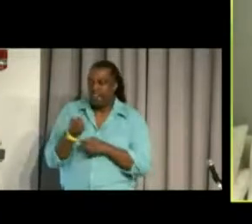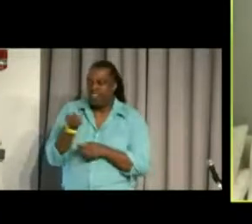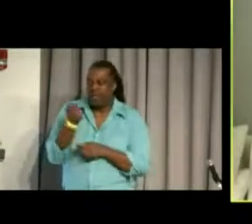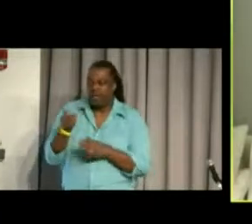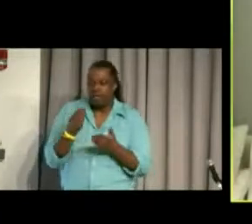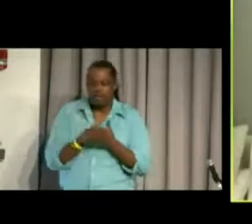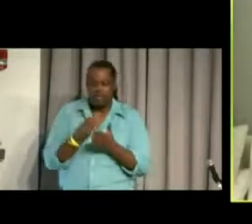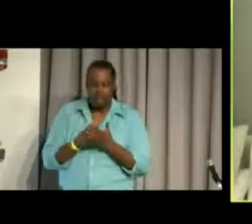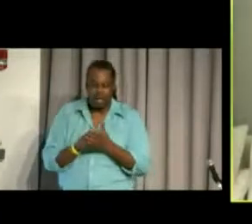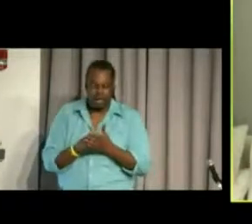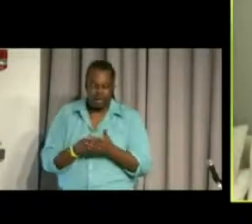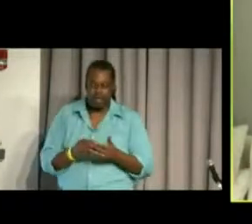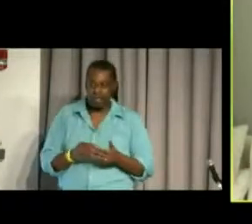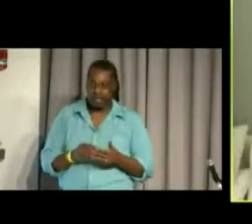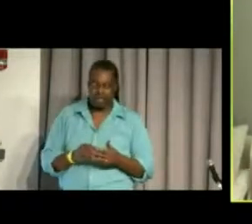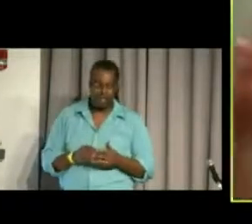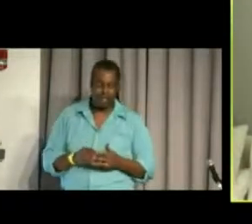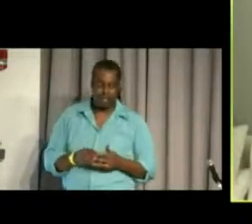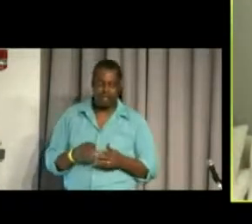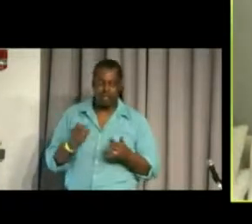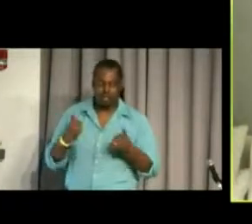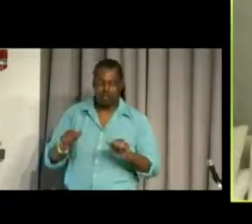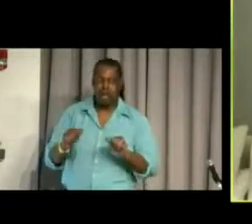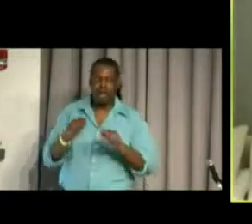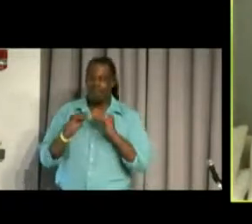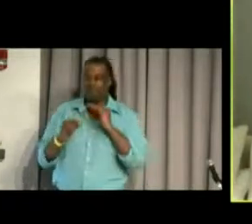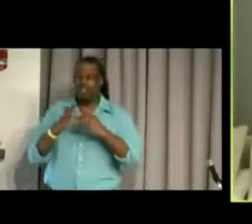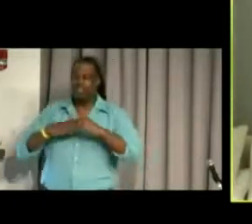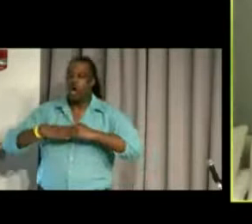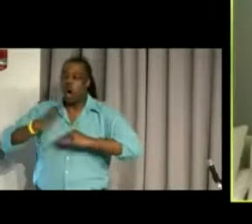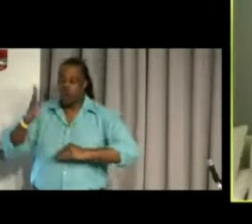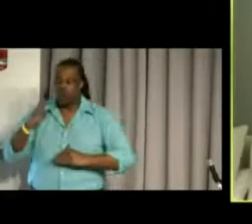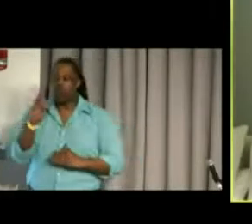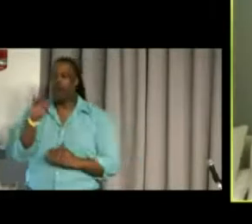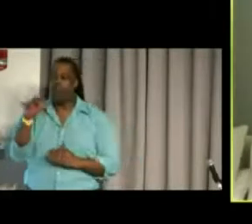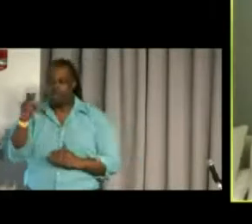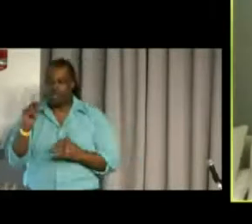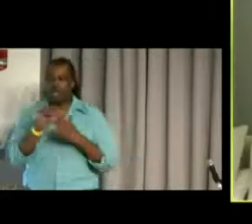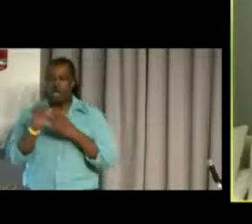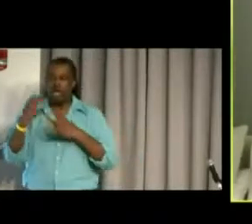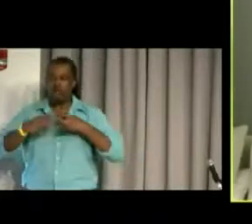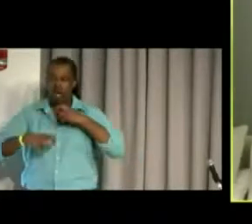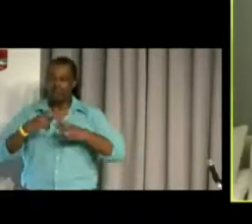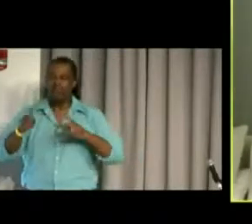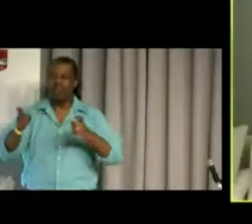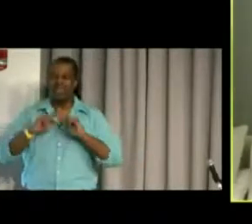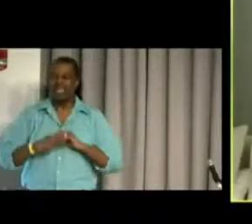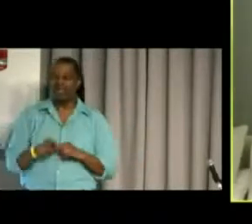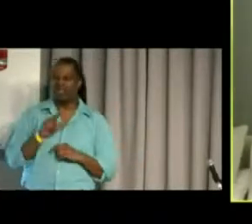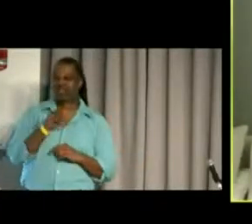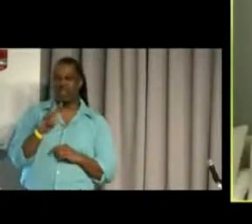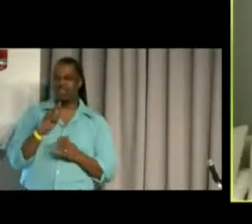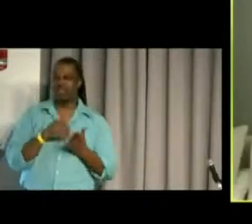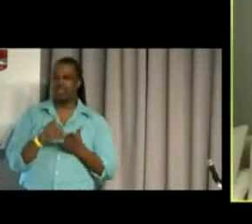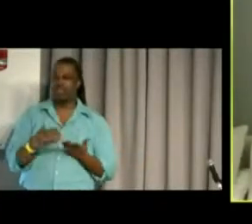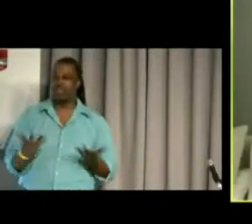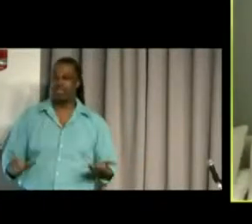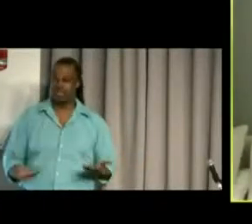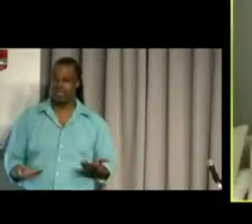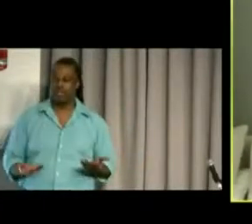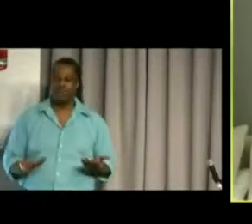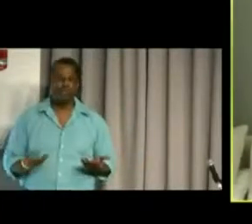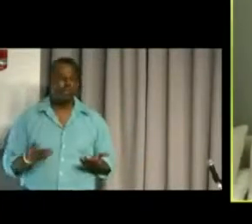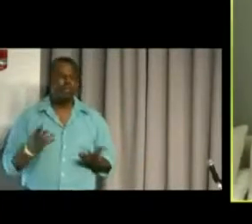around 26 million to fix an over $1 billion problem. Not only is the